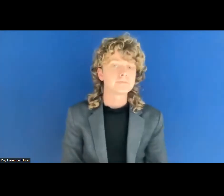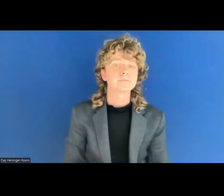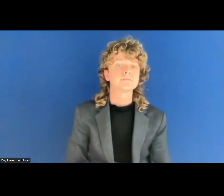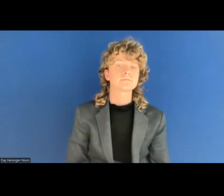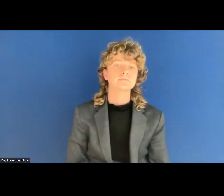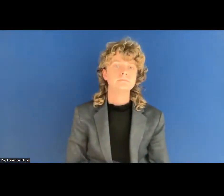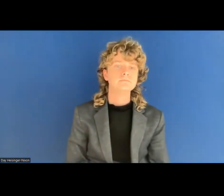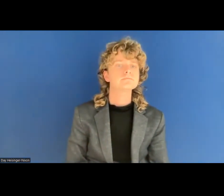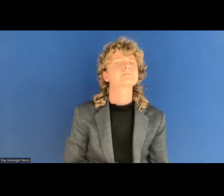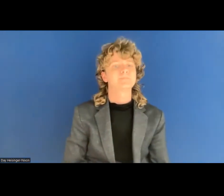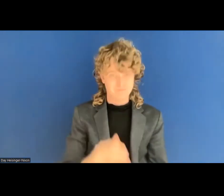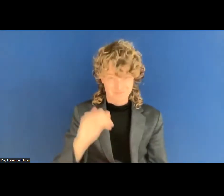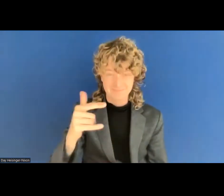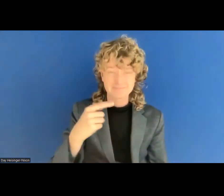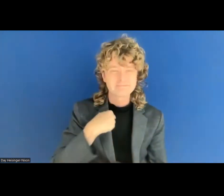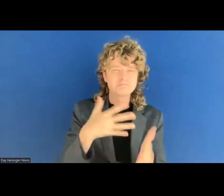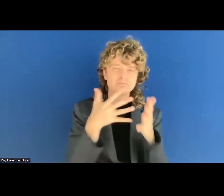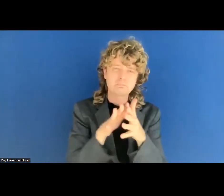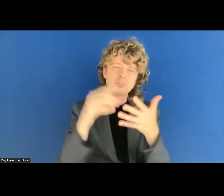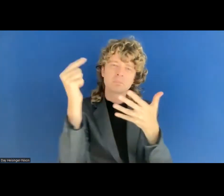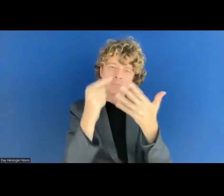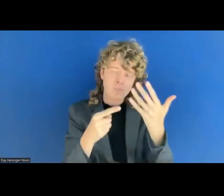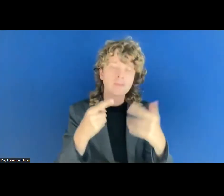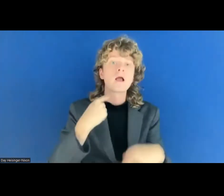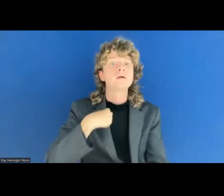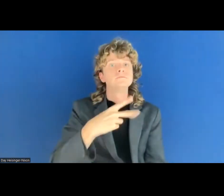changes coming because of this standardization request, and